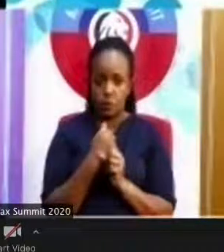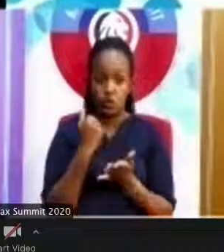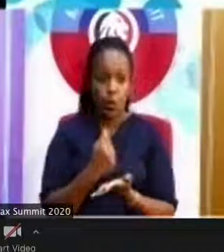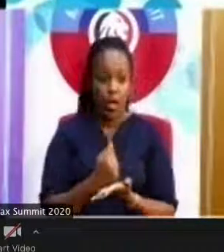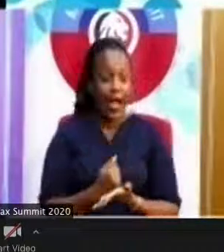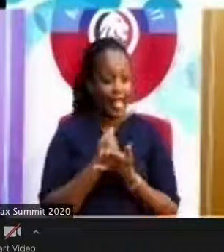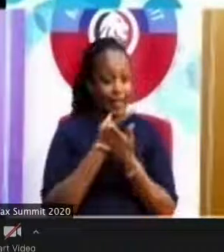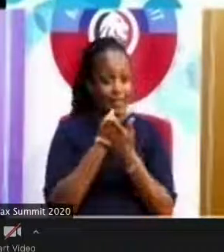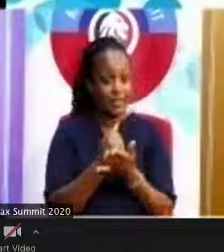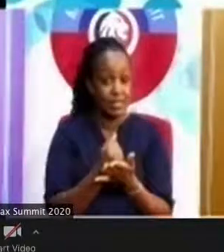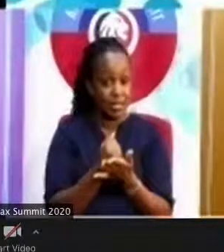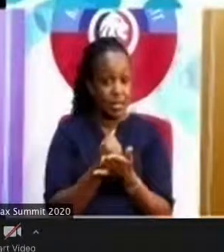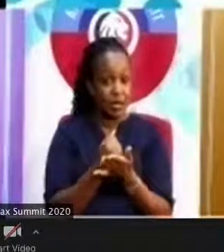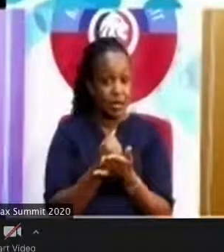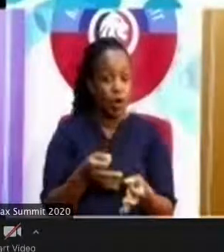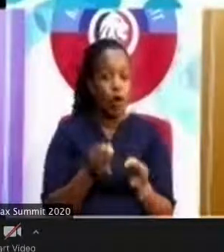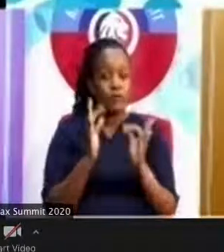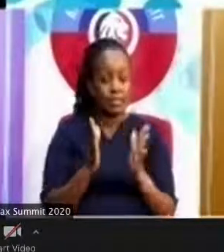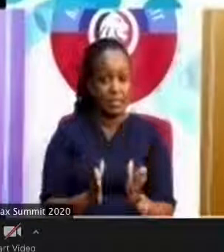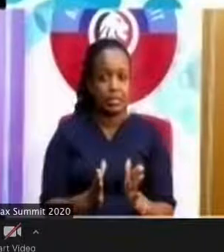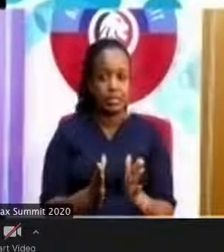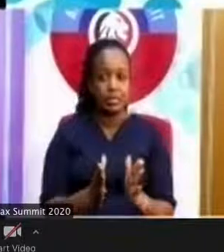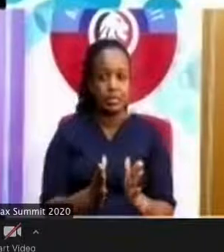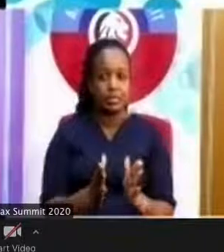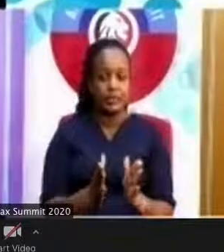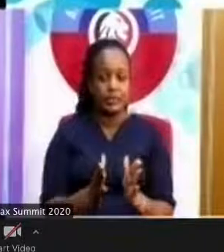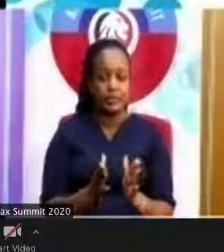officers. We didn't have many